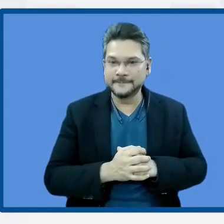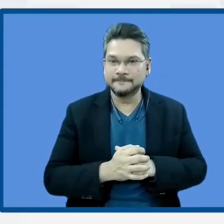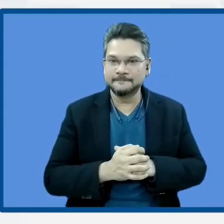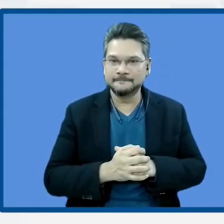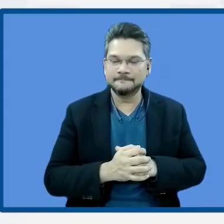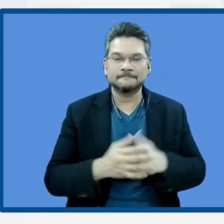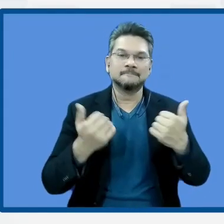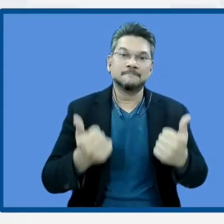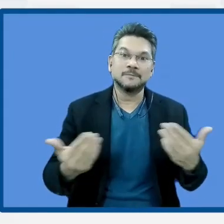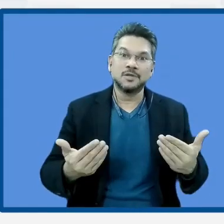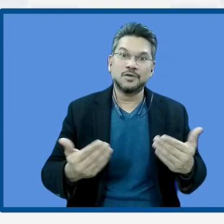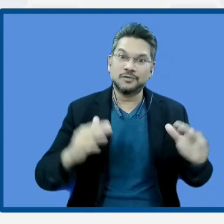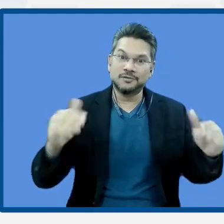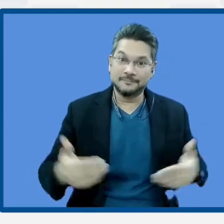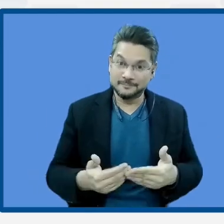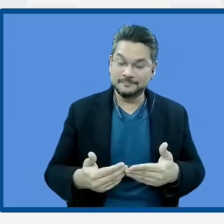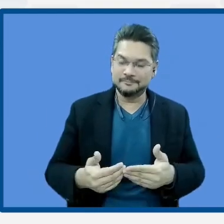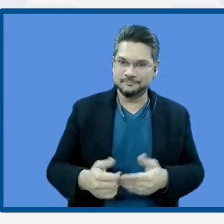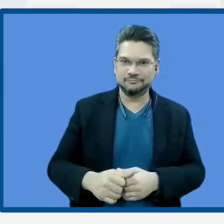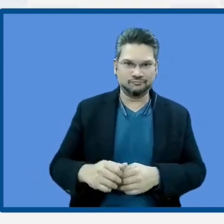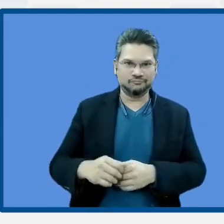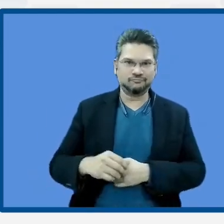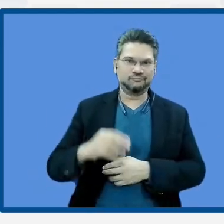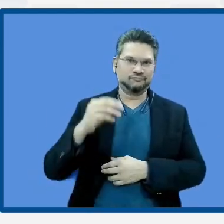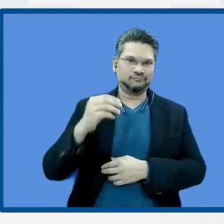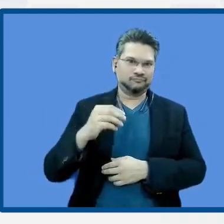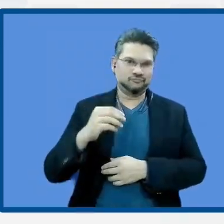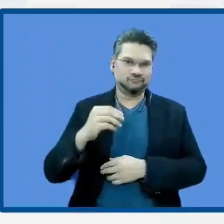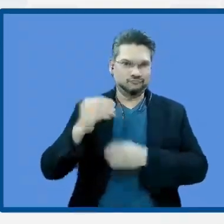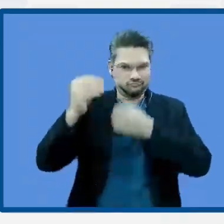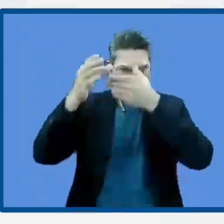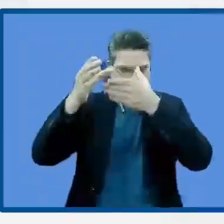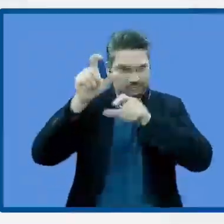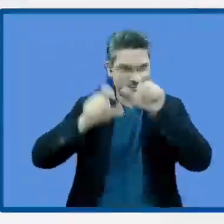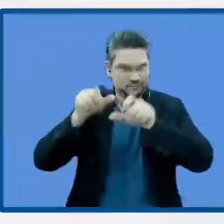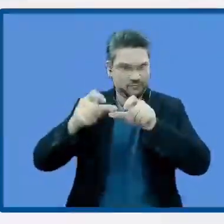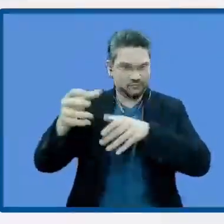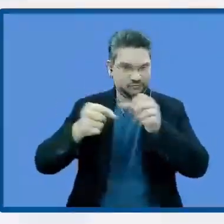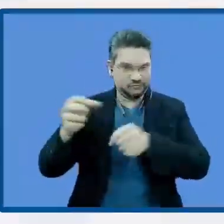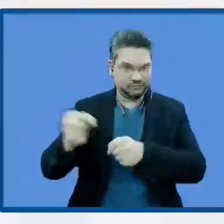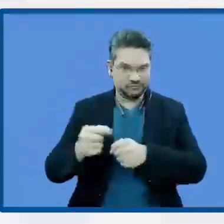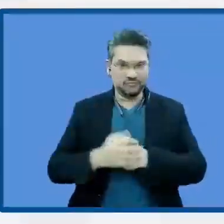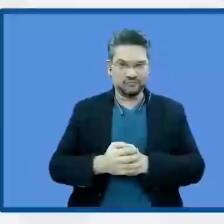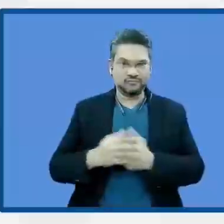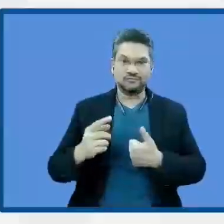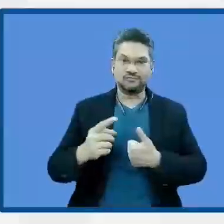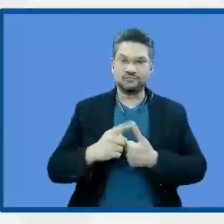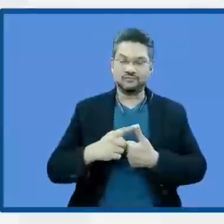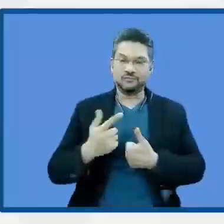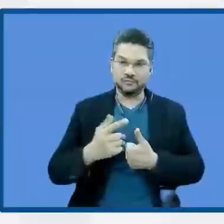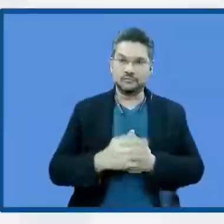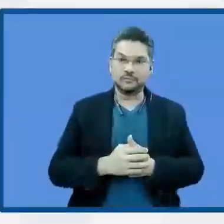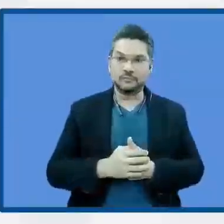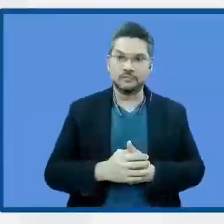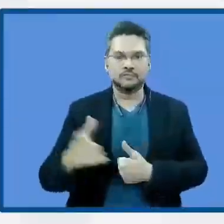introduce our experts in the panel. First, we have Dr. Alan Lavelle. He's a specialist in